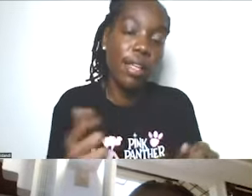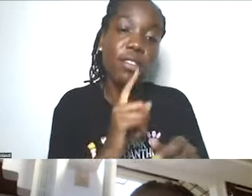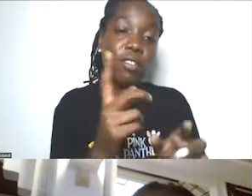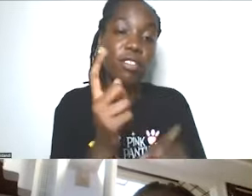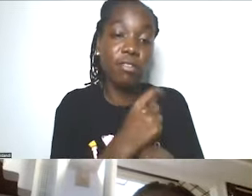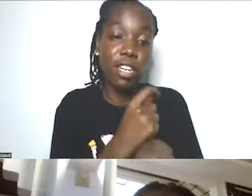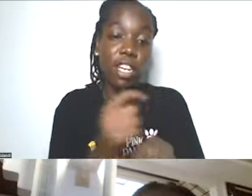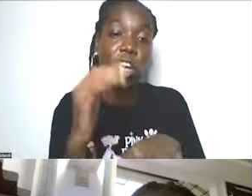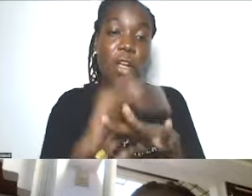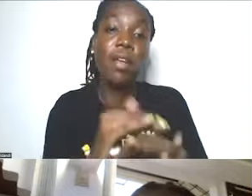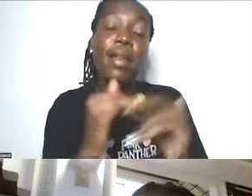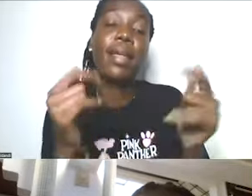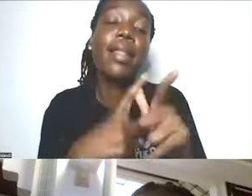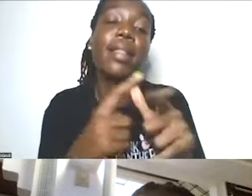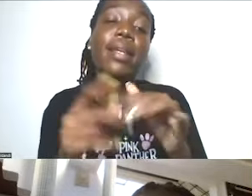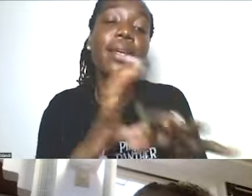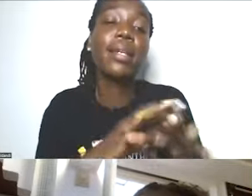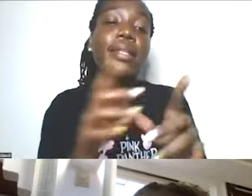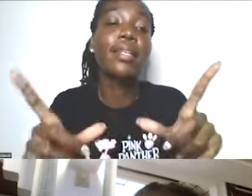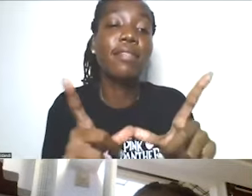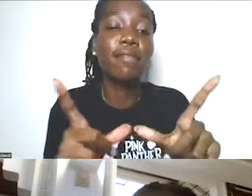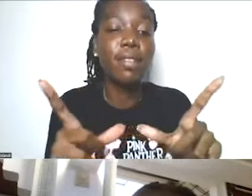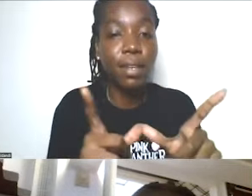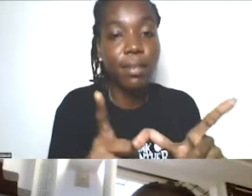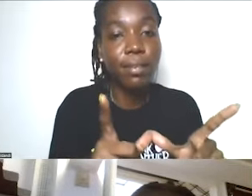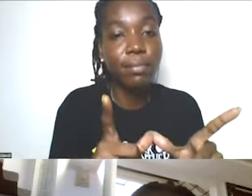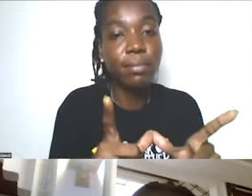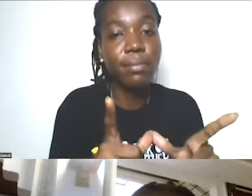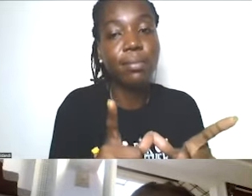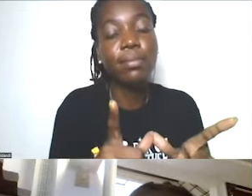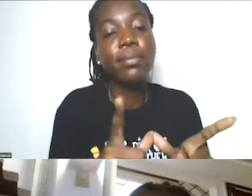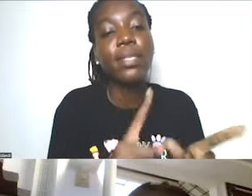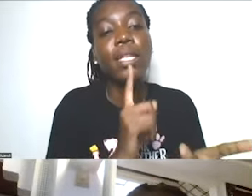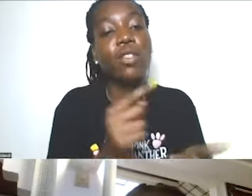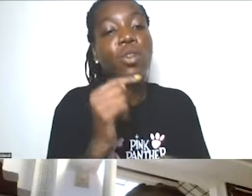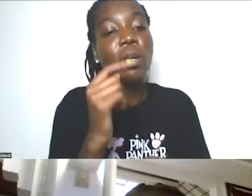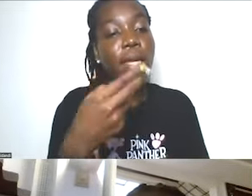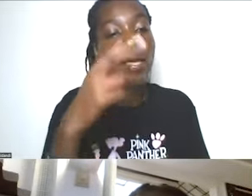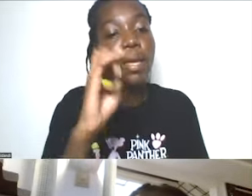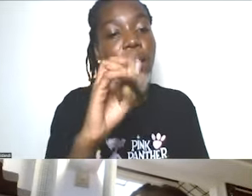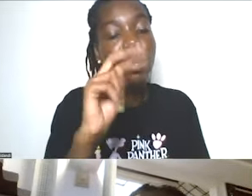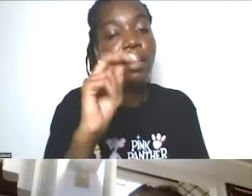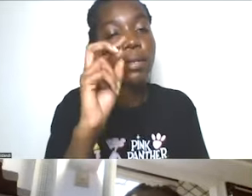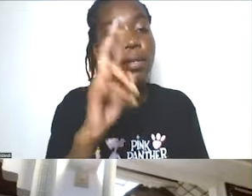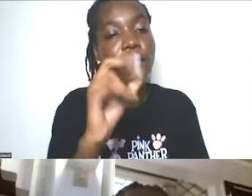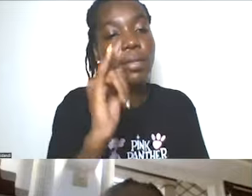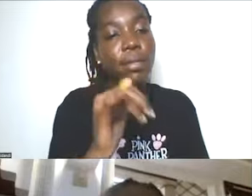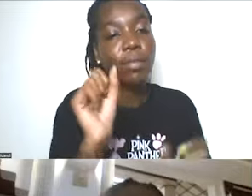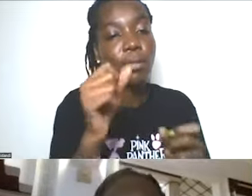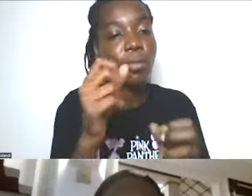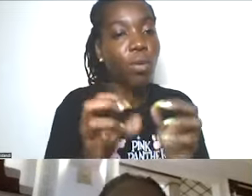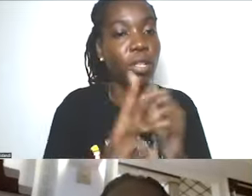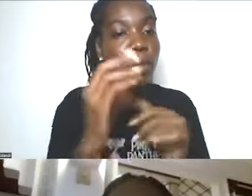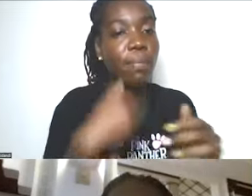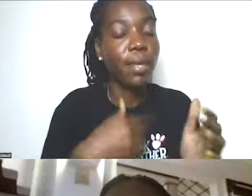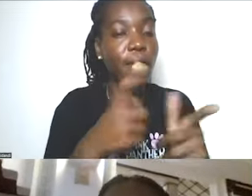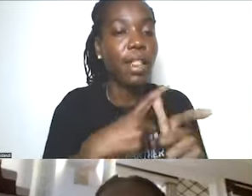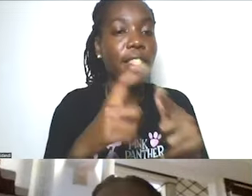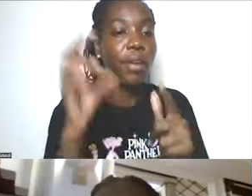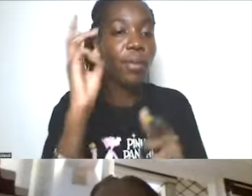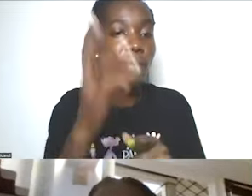online, and you get a certificate. Henry, you can also WhatsApp me, and I'll be able to share with you more details. So thank you so much,